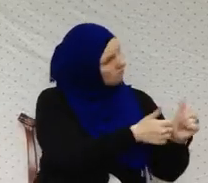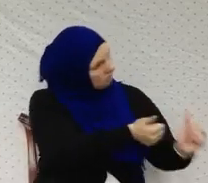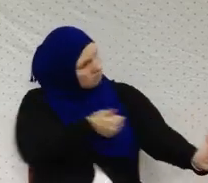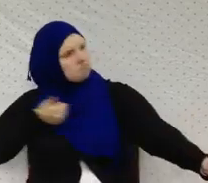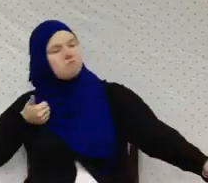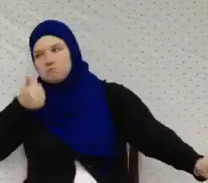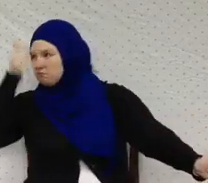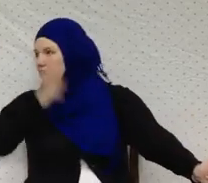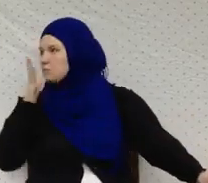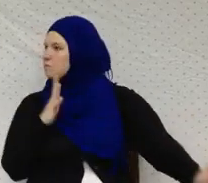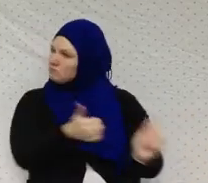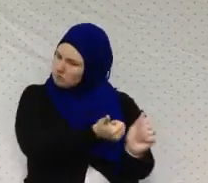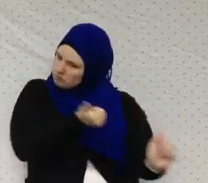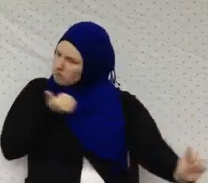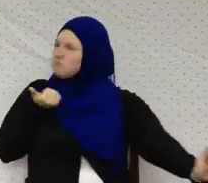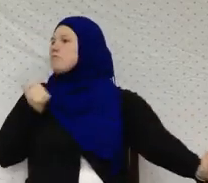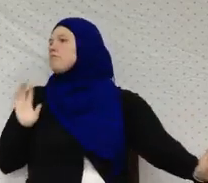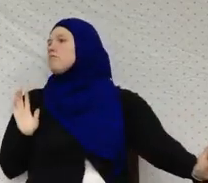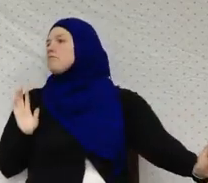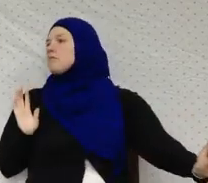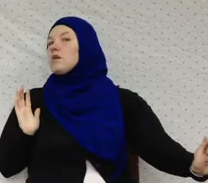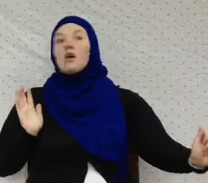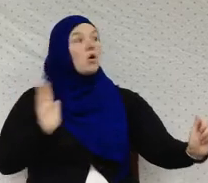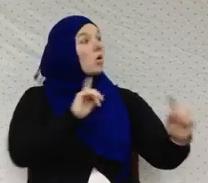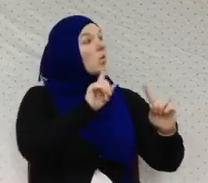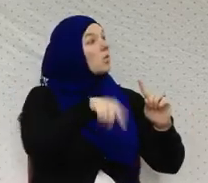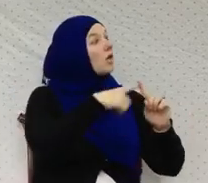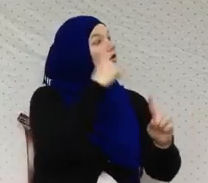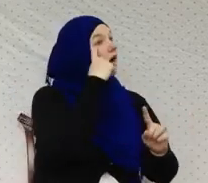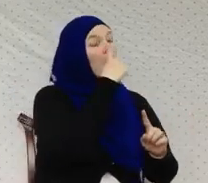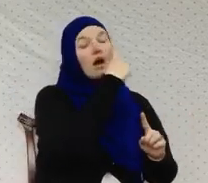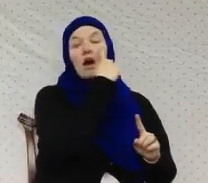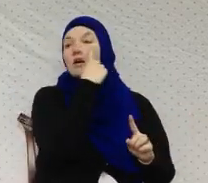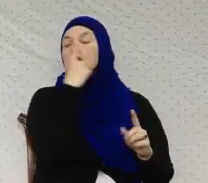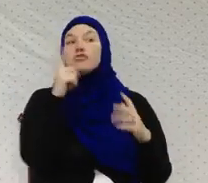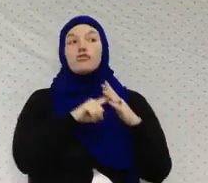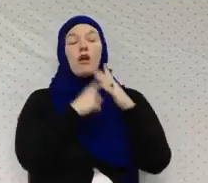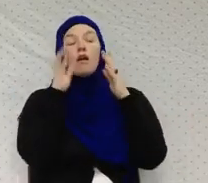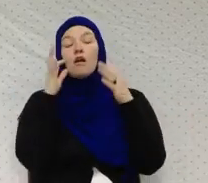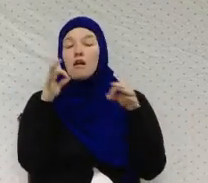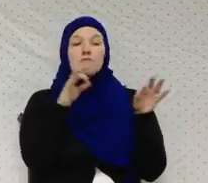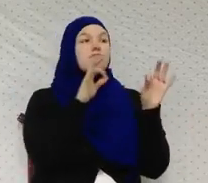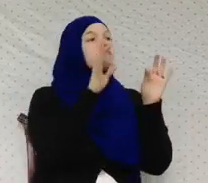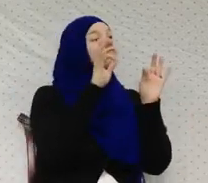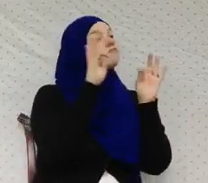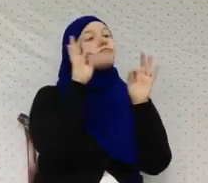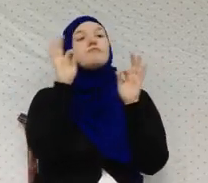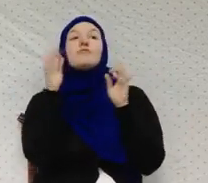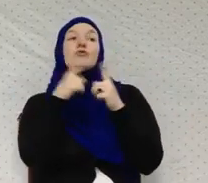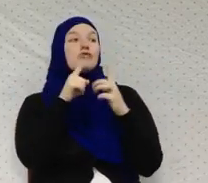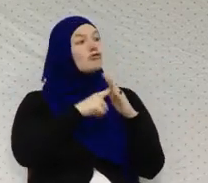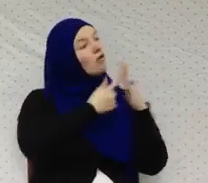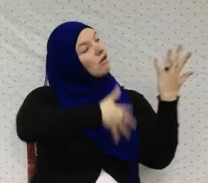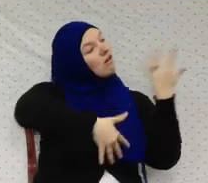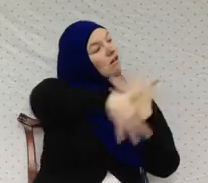zina, you need to remember this ayah when your eyes start to look out, when